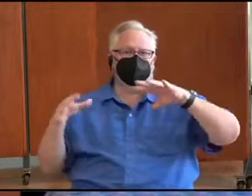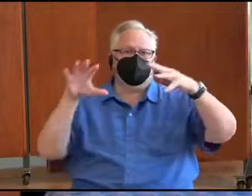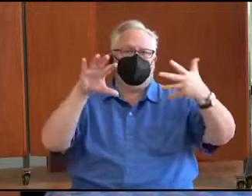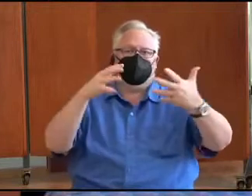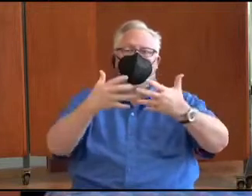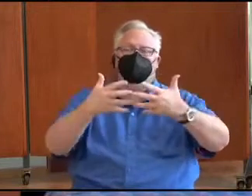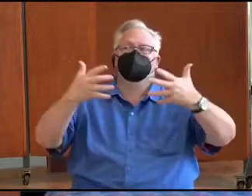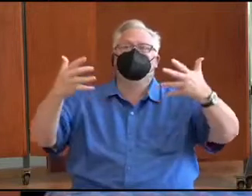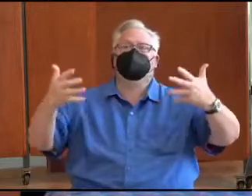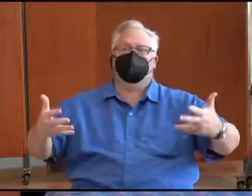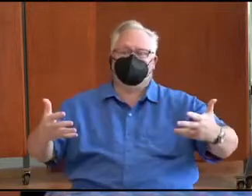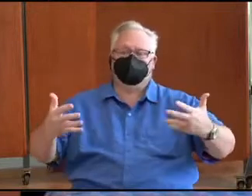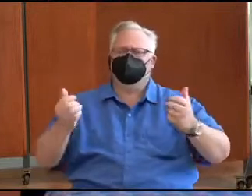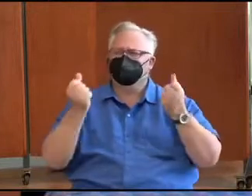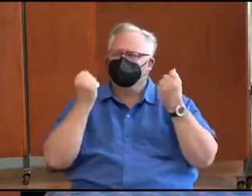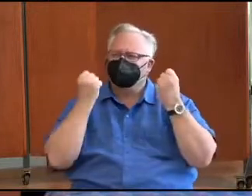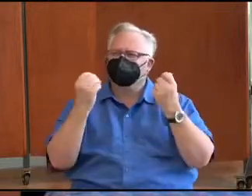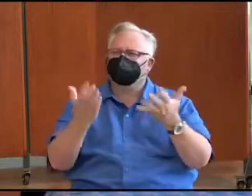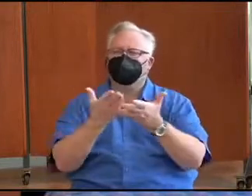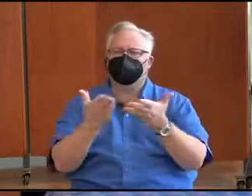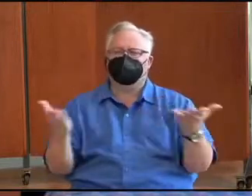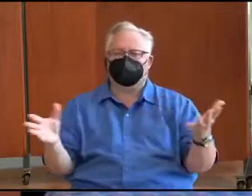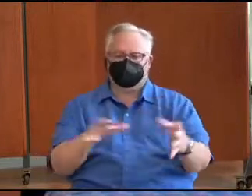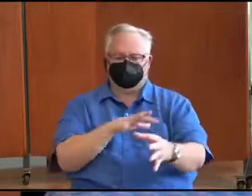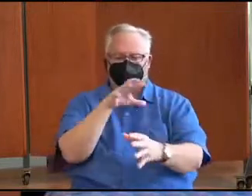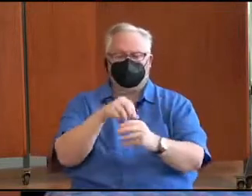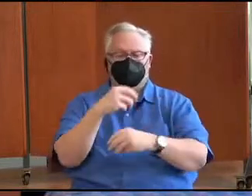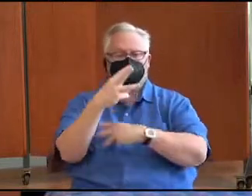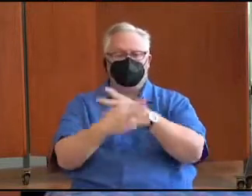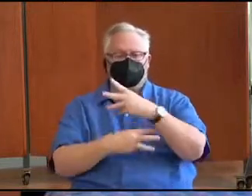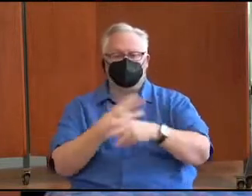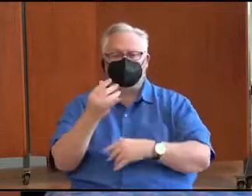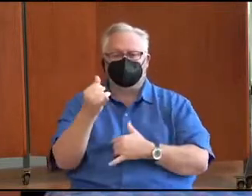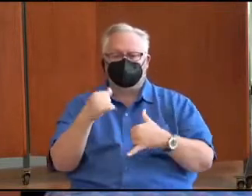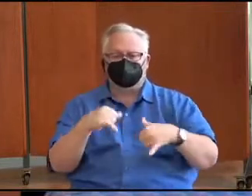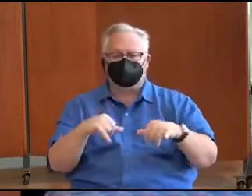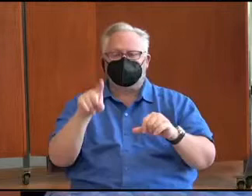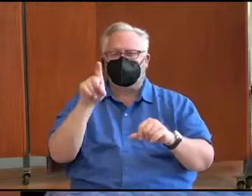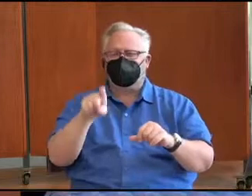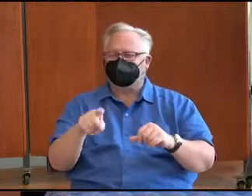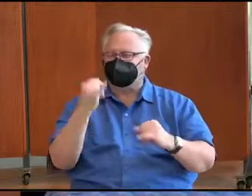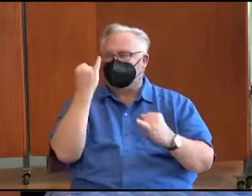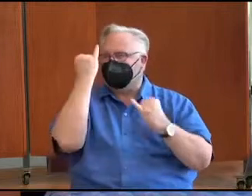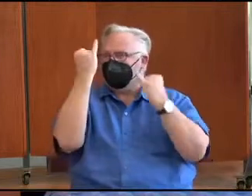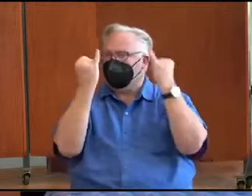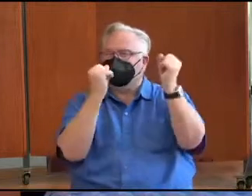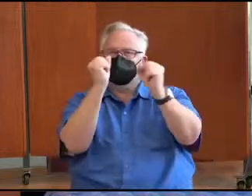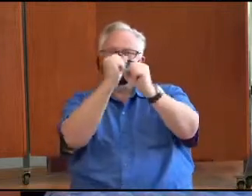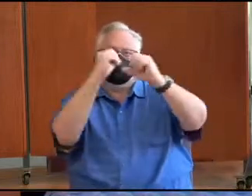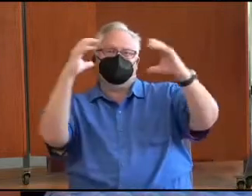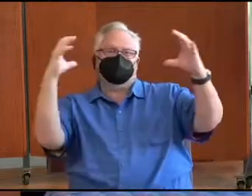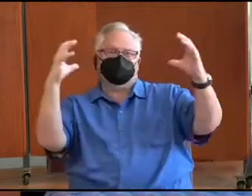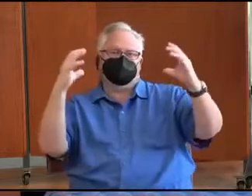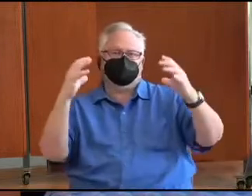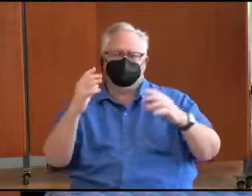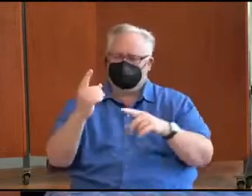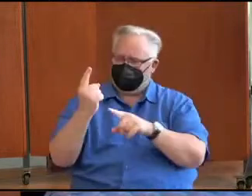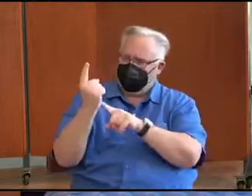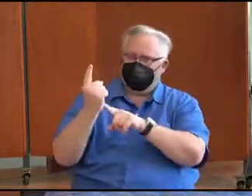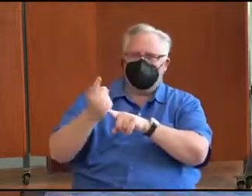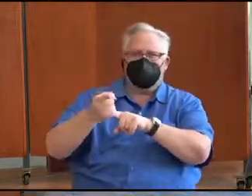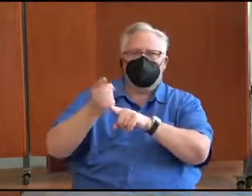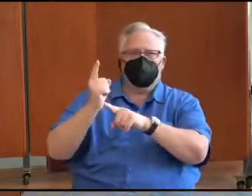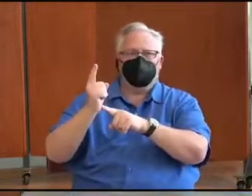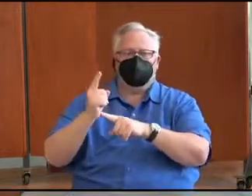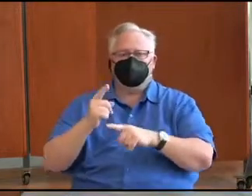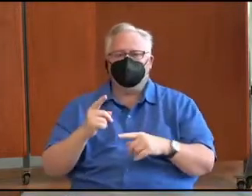So much in our world still needs to be imagined. We are in a moment of struggle